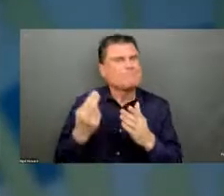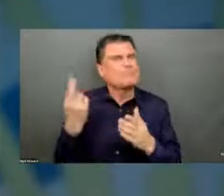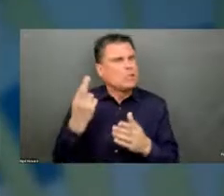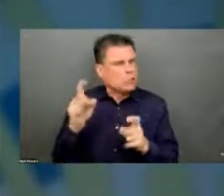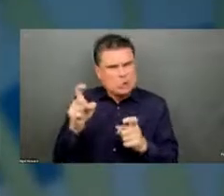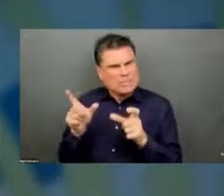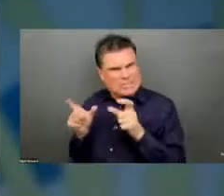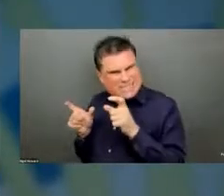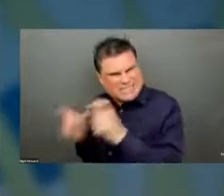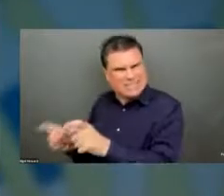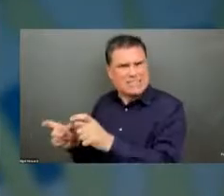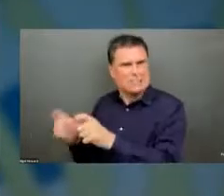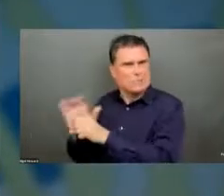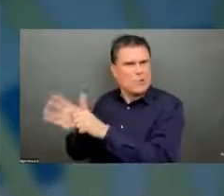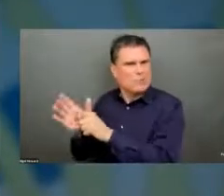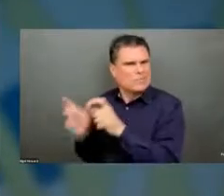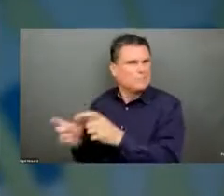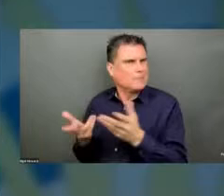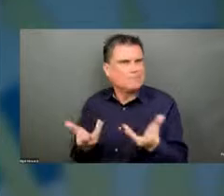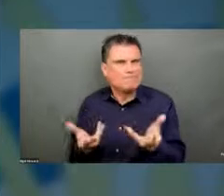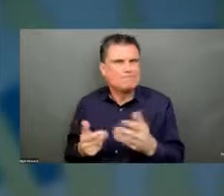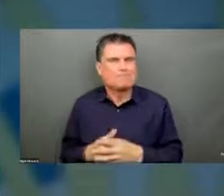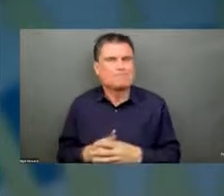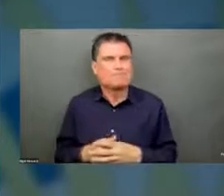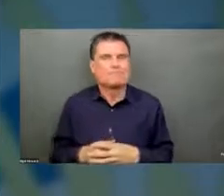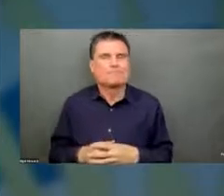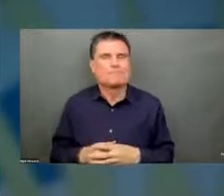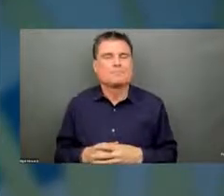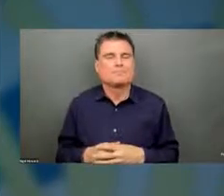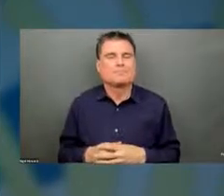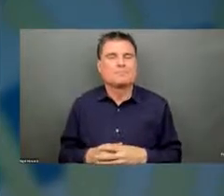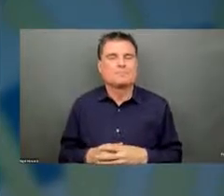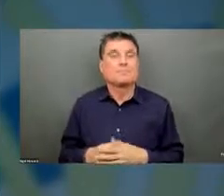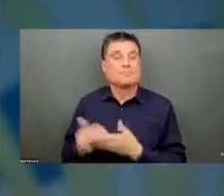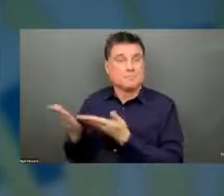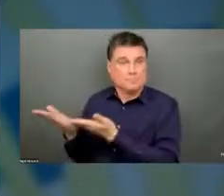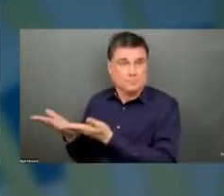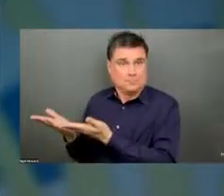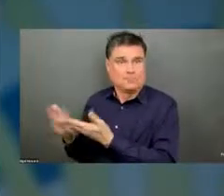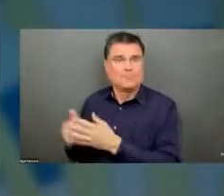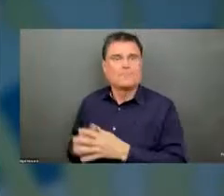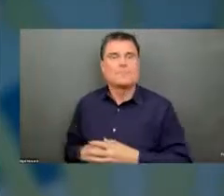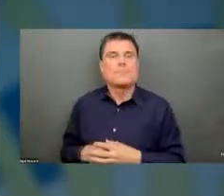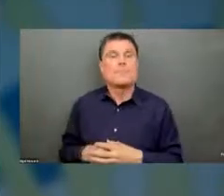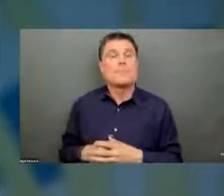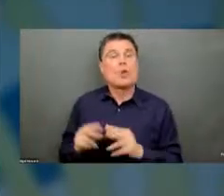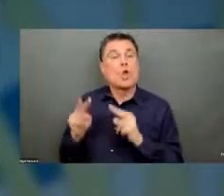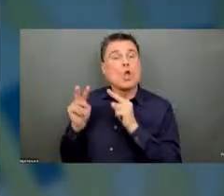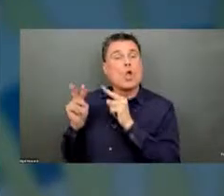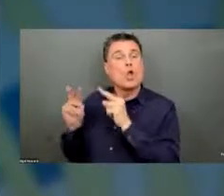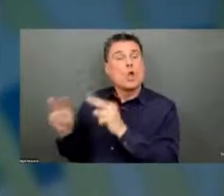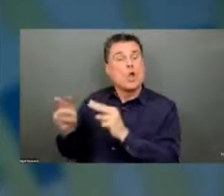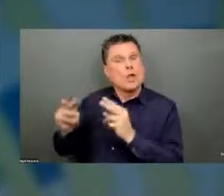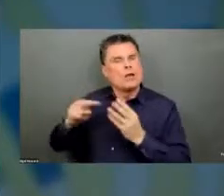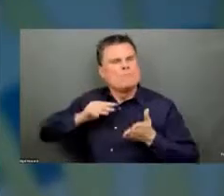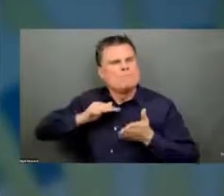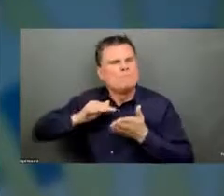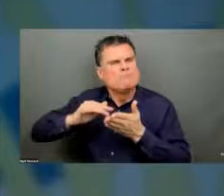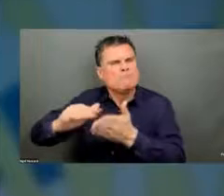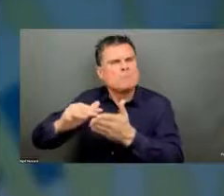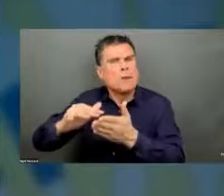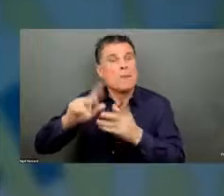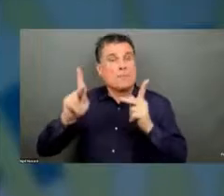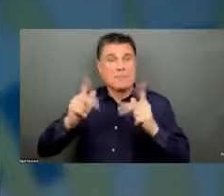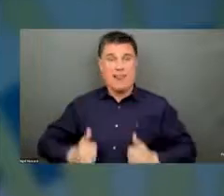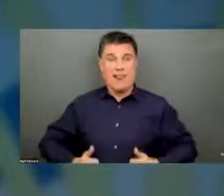We've also been following the impact of the pandemic on young people, and particularly the new syndrome, the multi-inflammatory syndrome